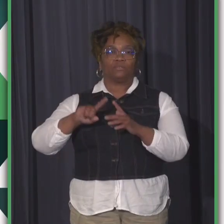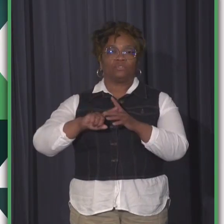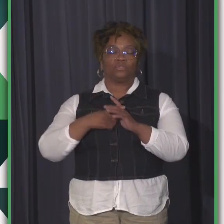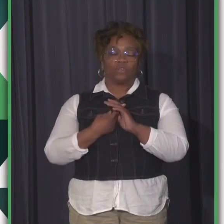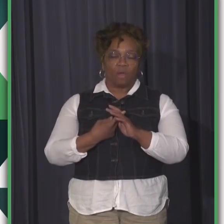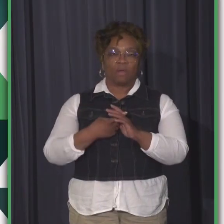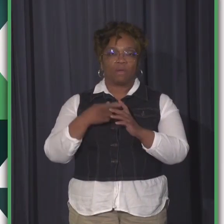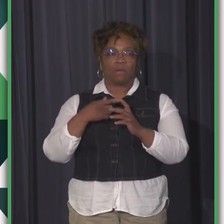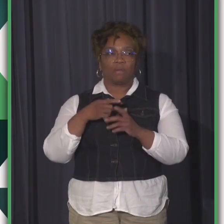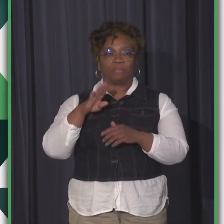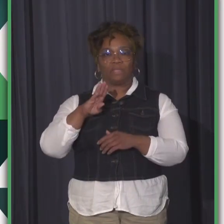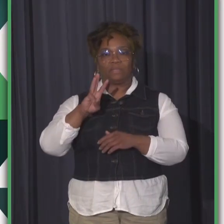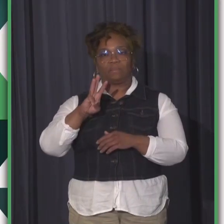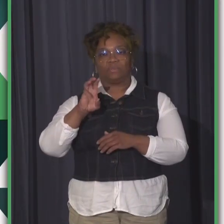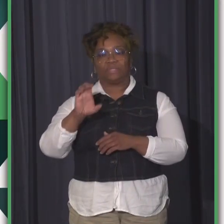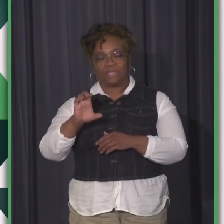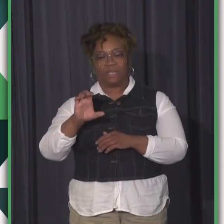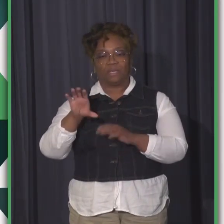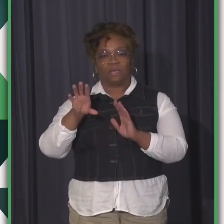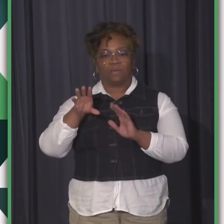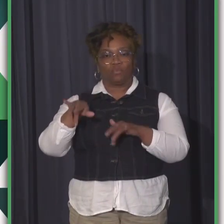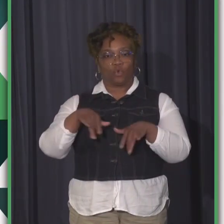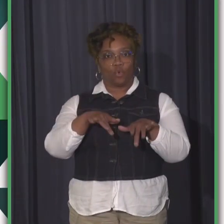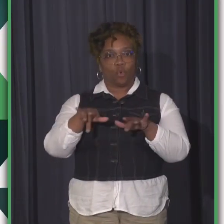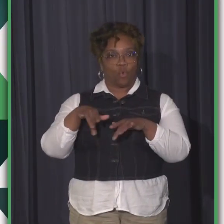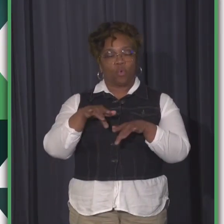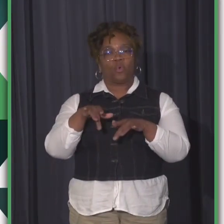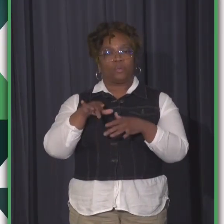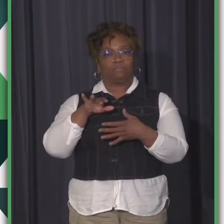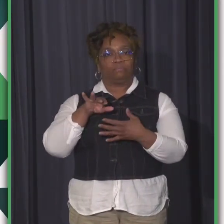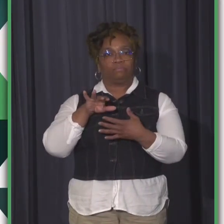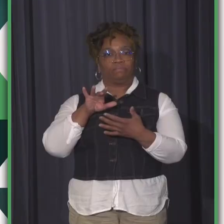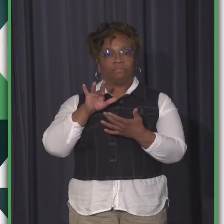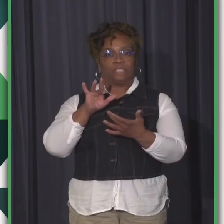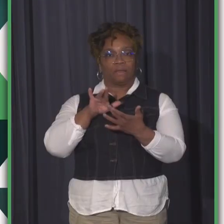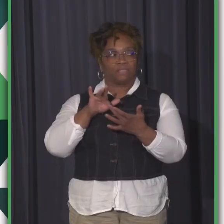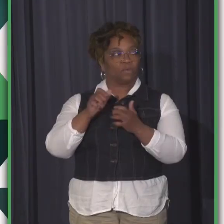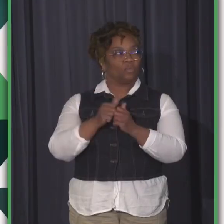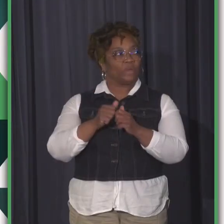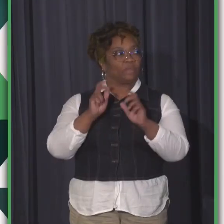record all significant contact with citizens. This requires all